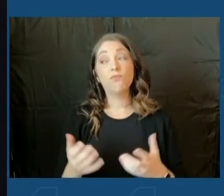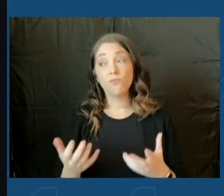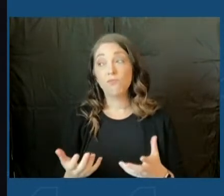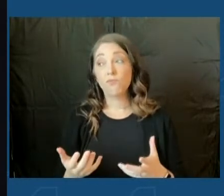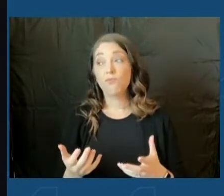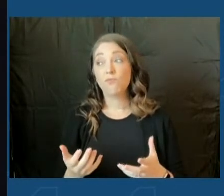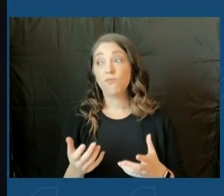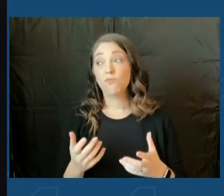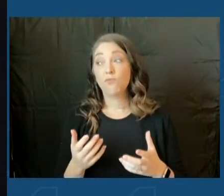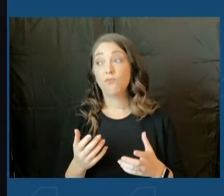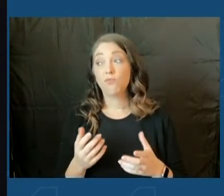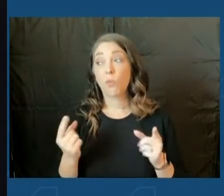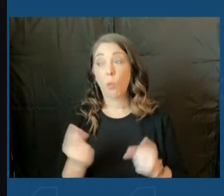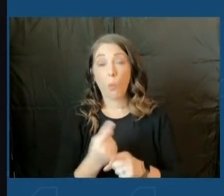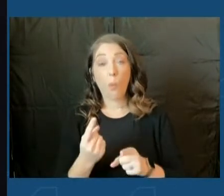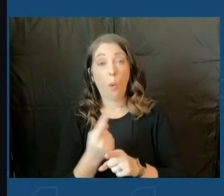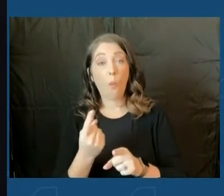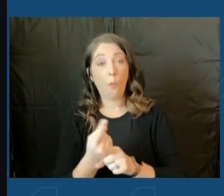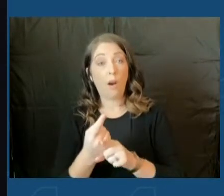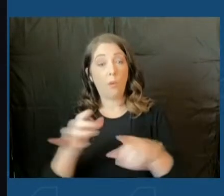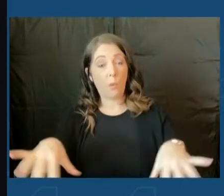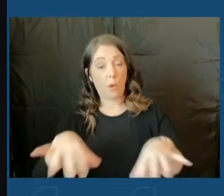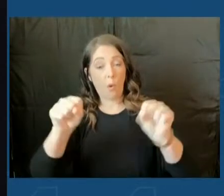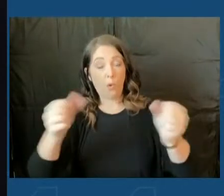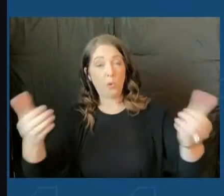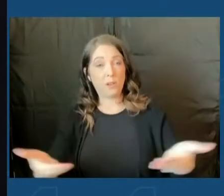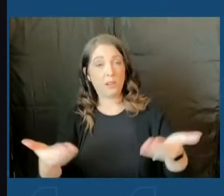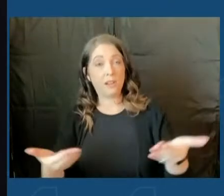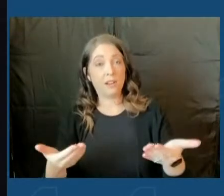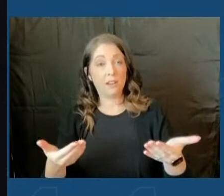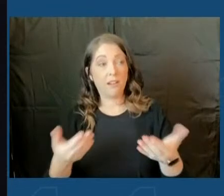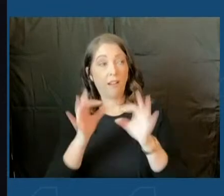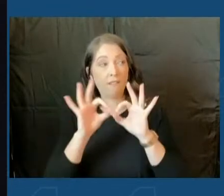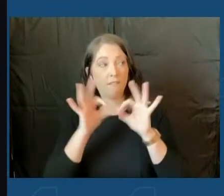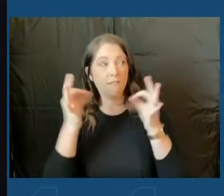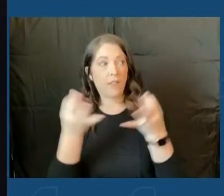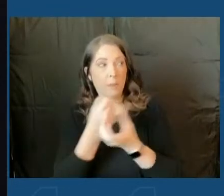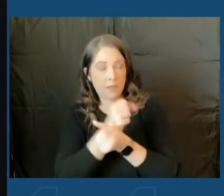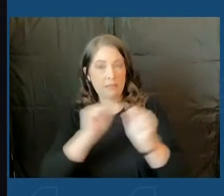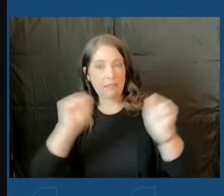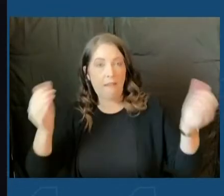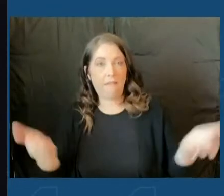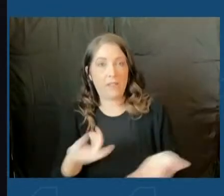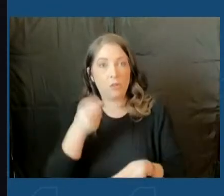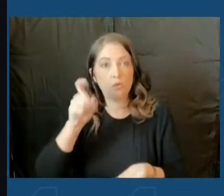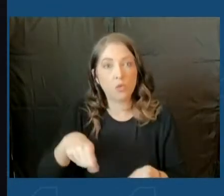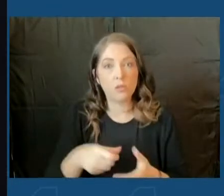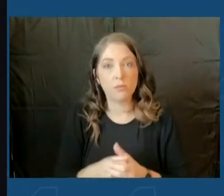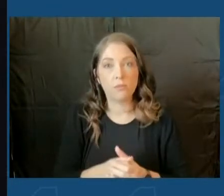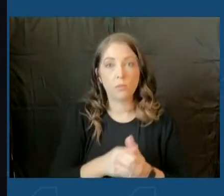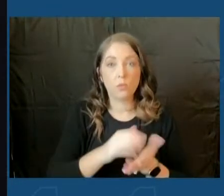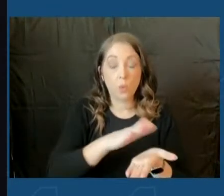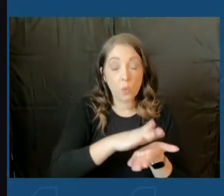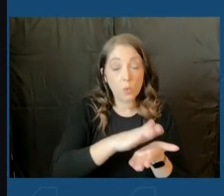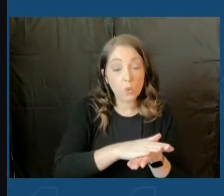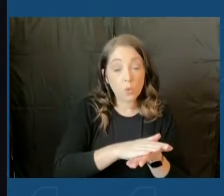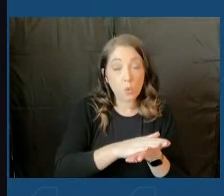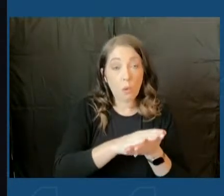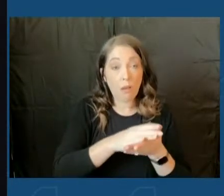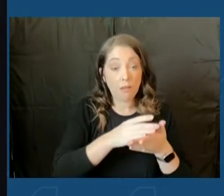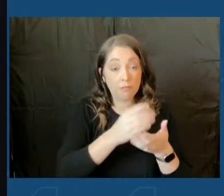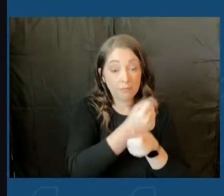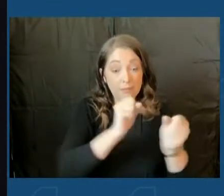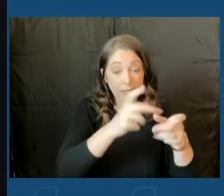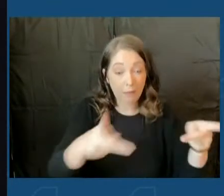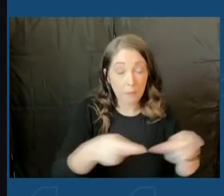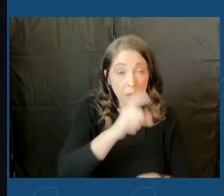in a place where families should be safe. Our schools should be a safe place. Our grocery stores